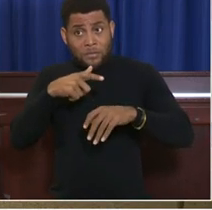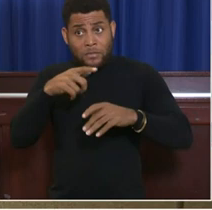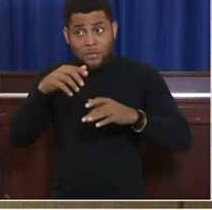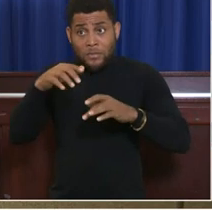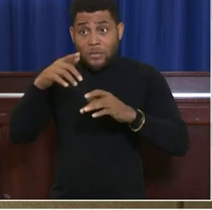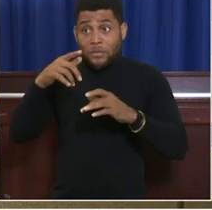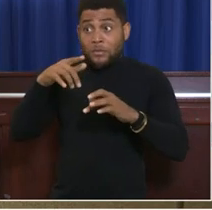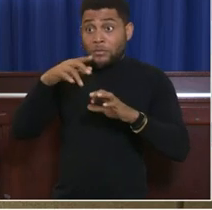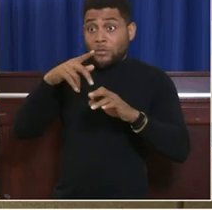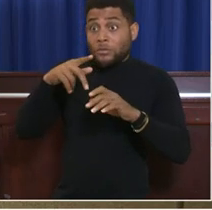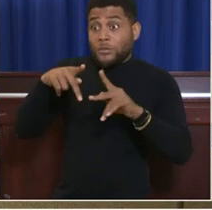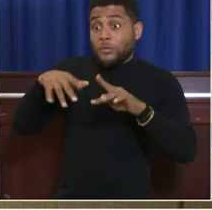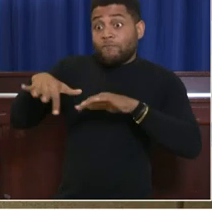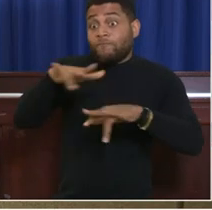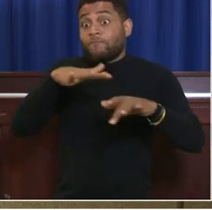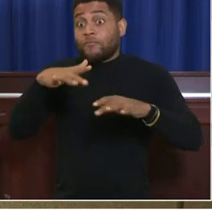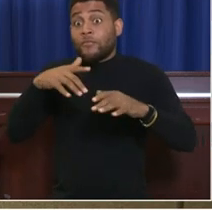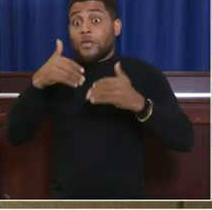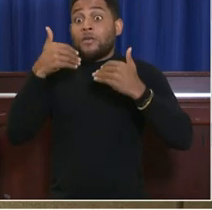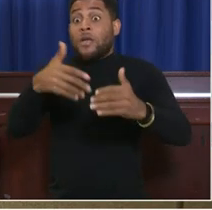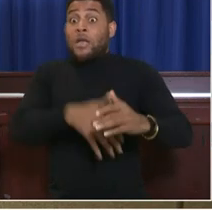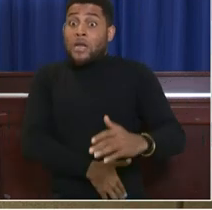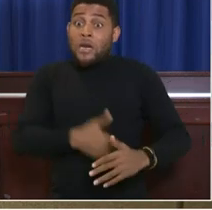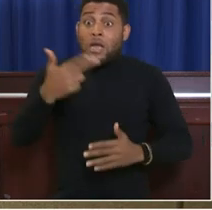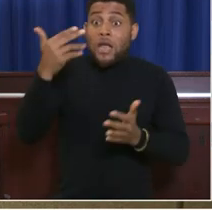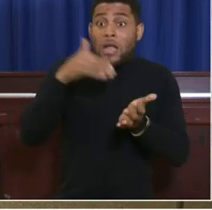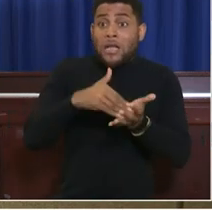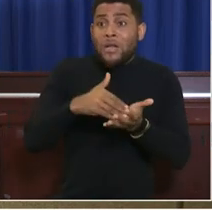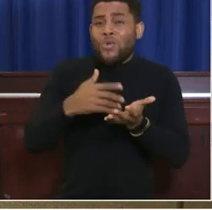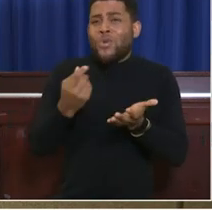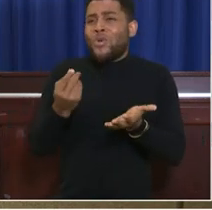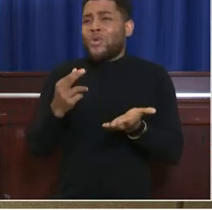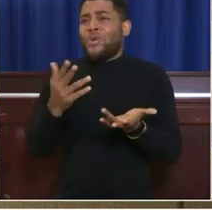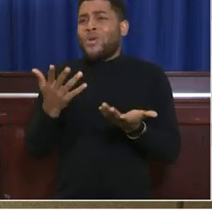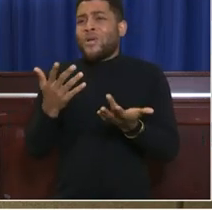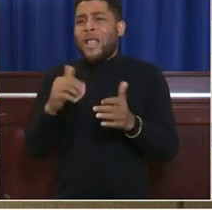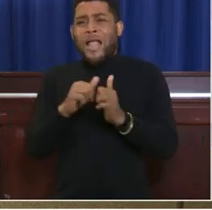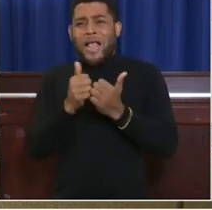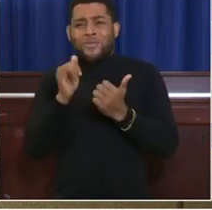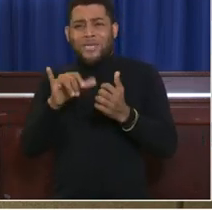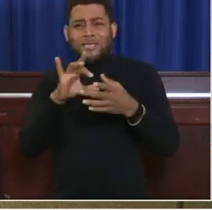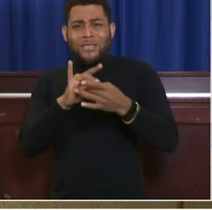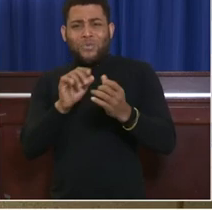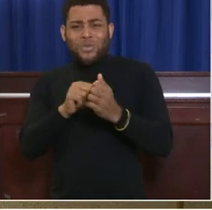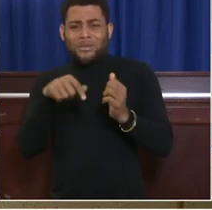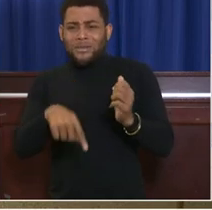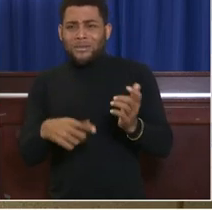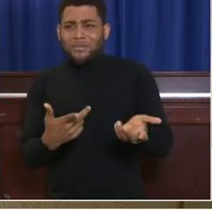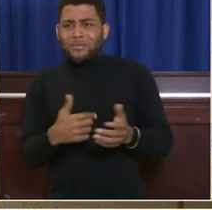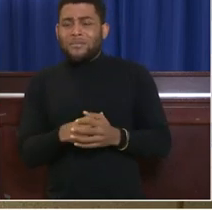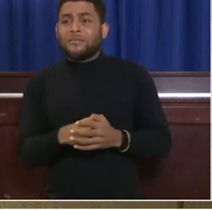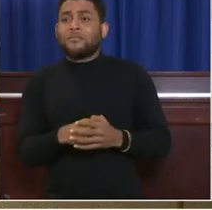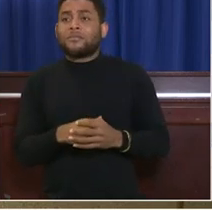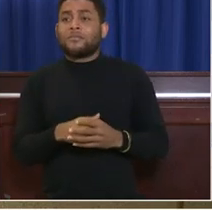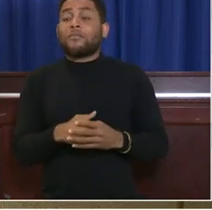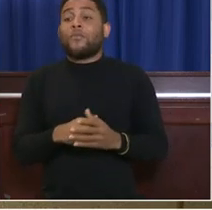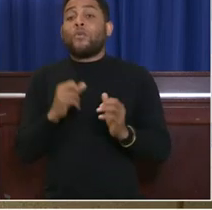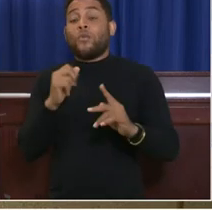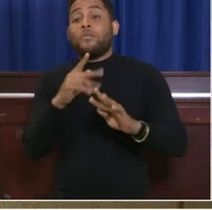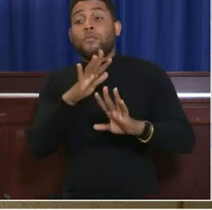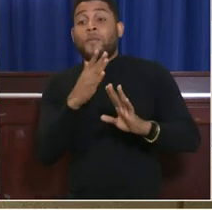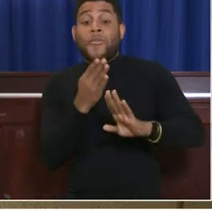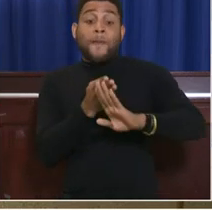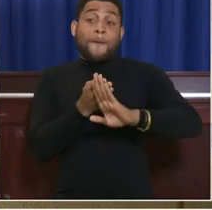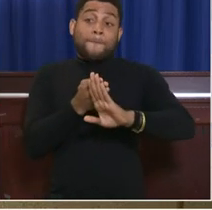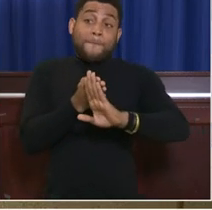probation. I'm going to ask, and I failed to introduce her, but now I'll introduce her to answer some questions about the emergency legislation